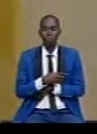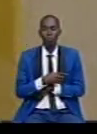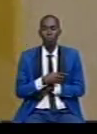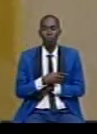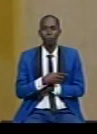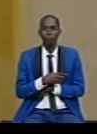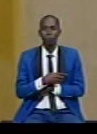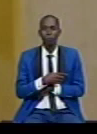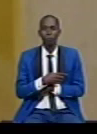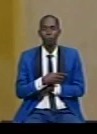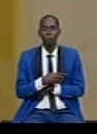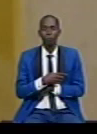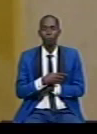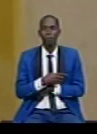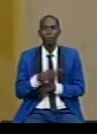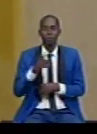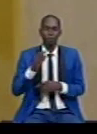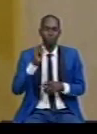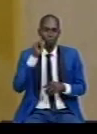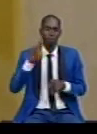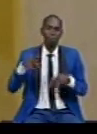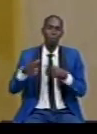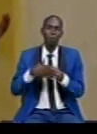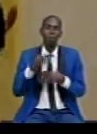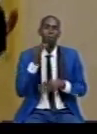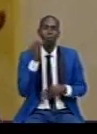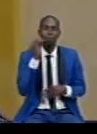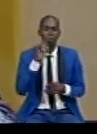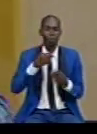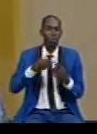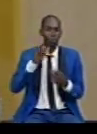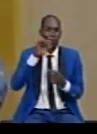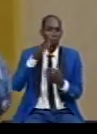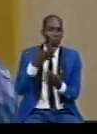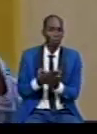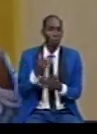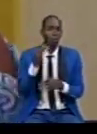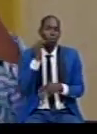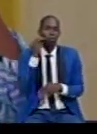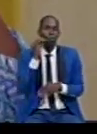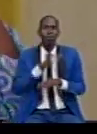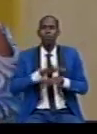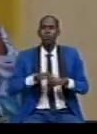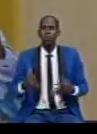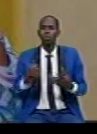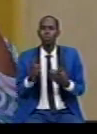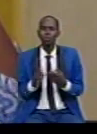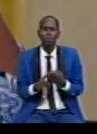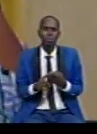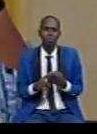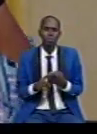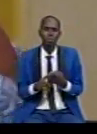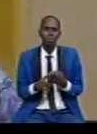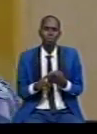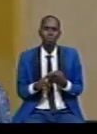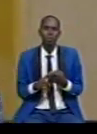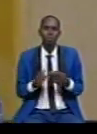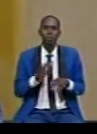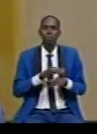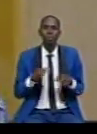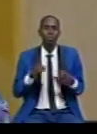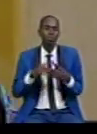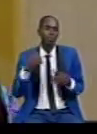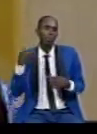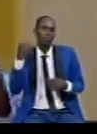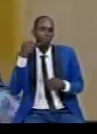GCK, I went home. When I got home, I did not want to call because my brother, they are in the village. I didn't want to call